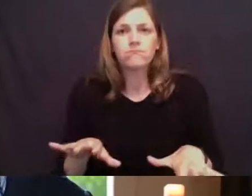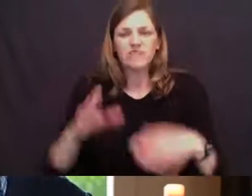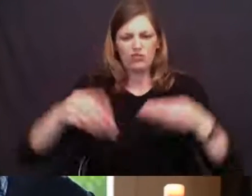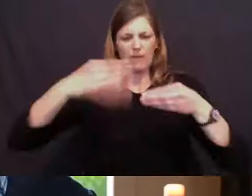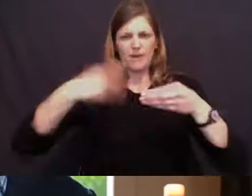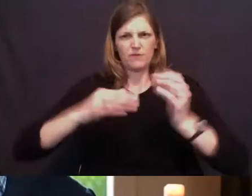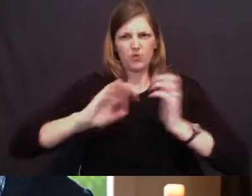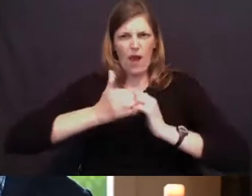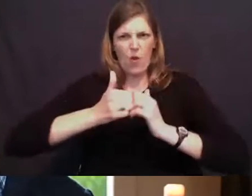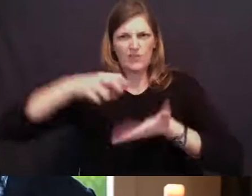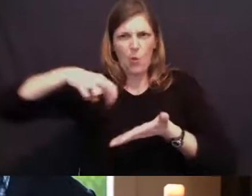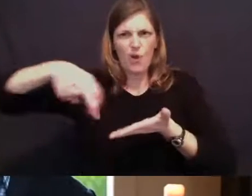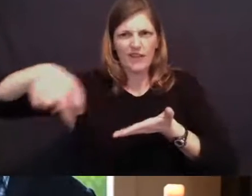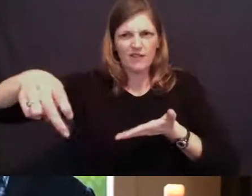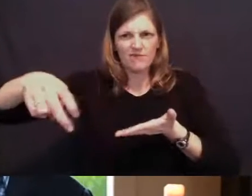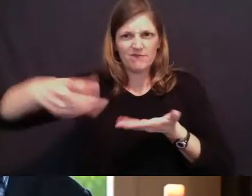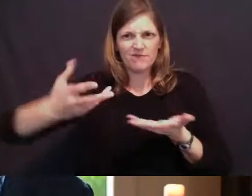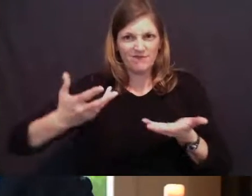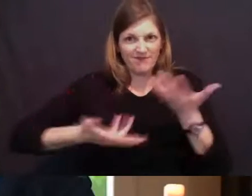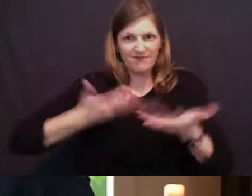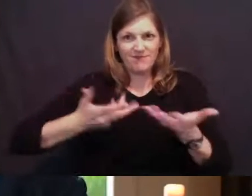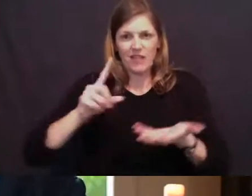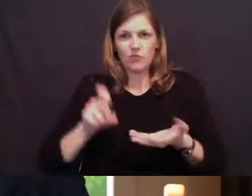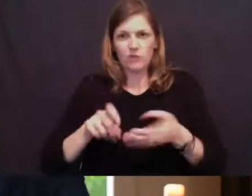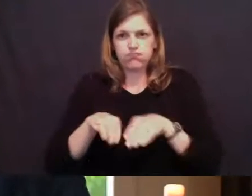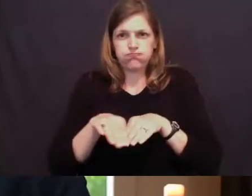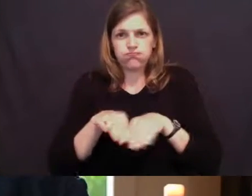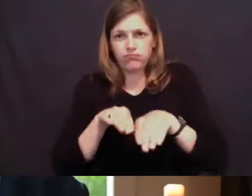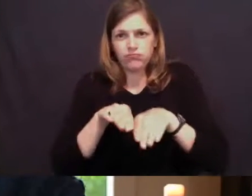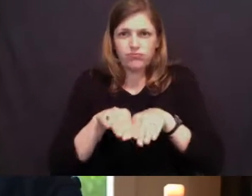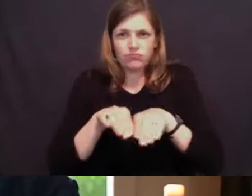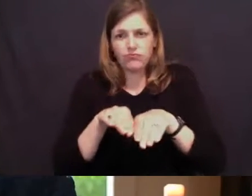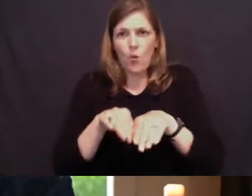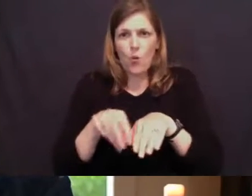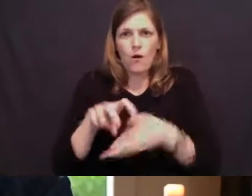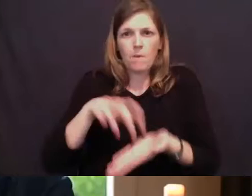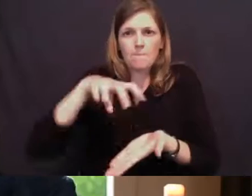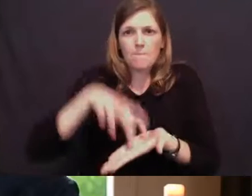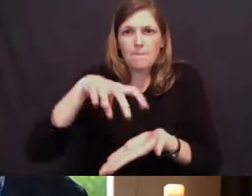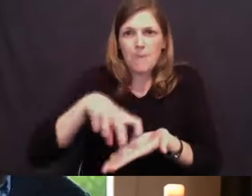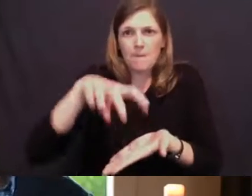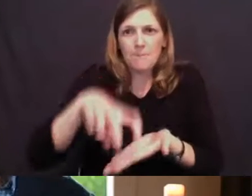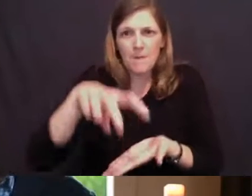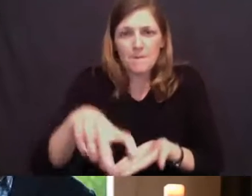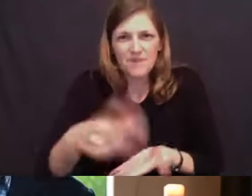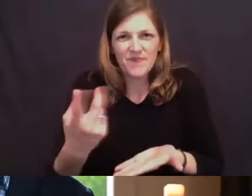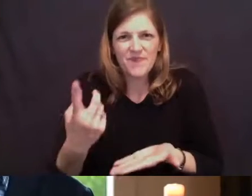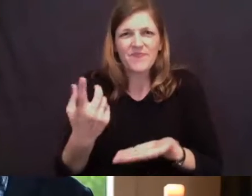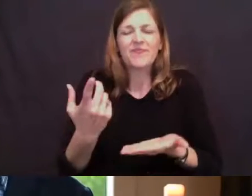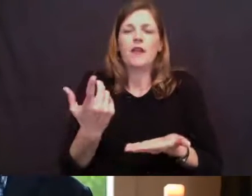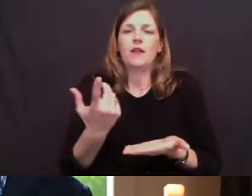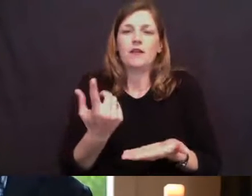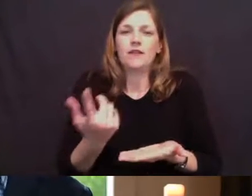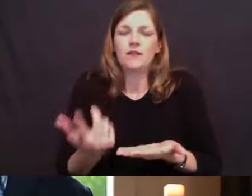is he walking out? He has to obviously be like, shh, shh, shh, or hopping, right? Like I can't help.